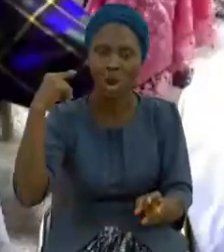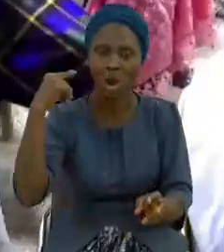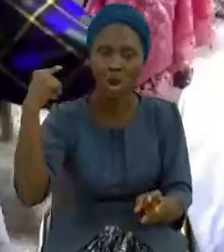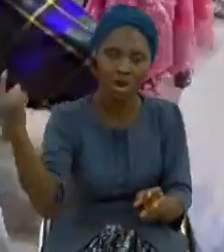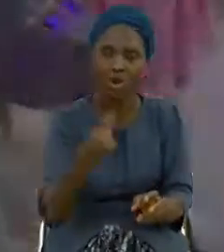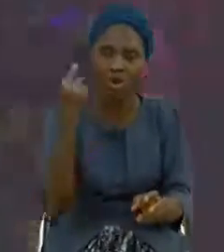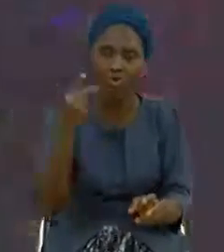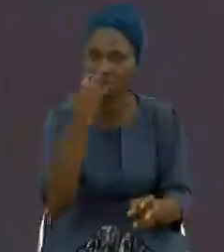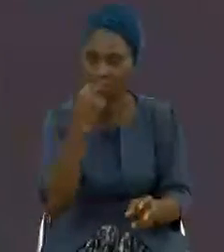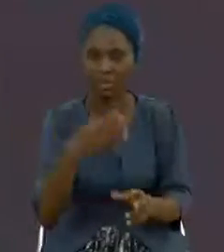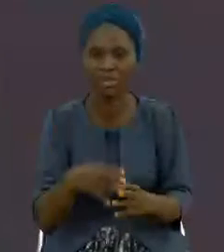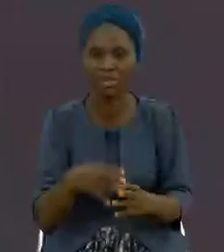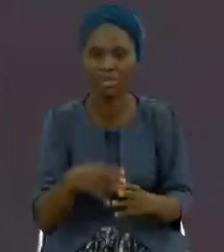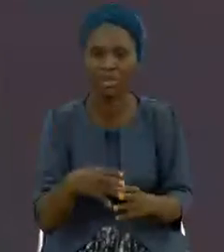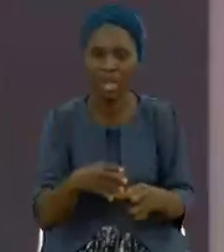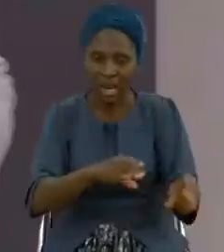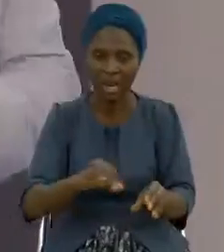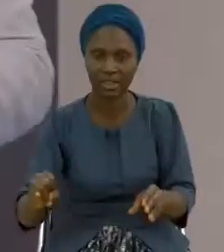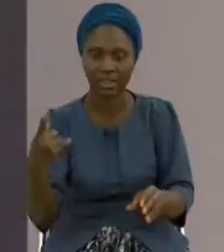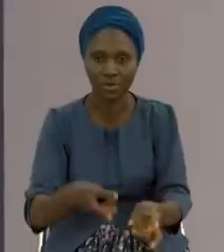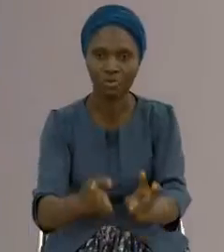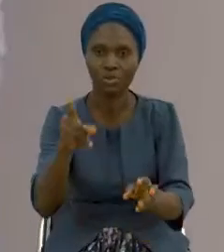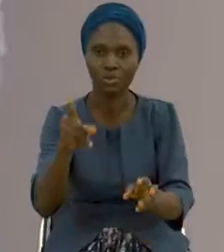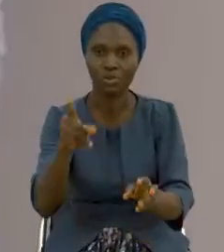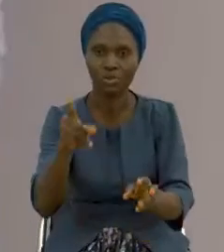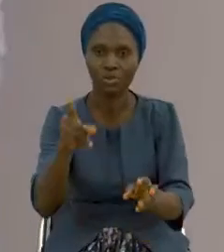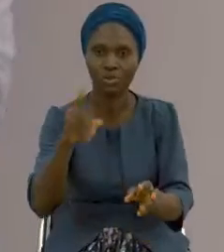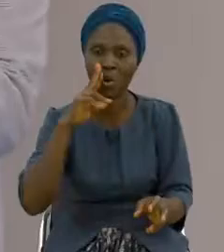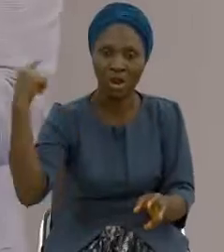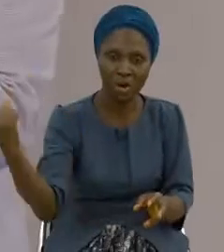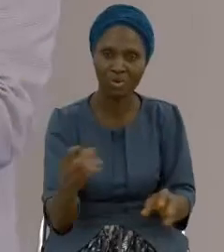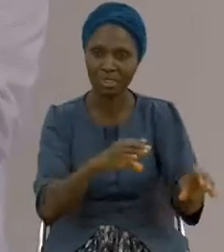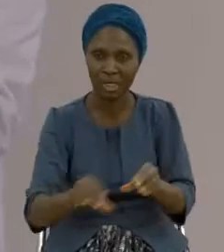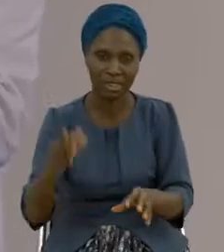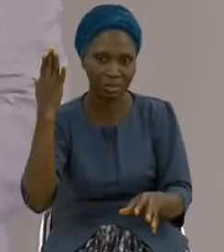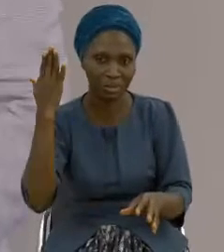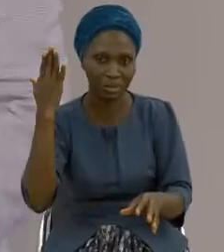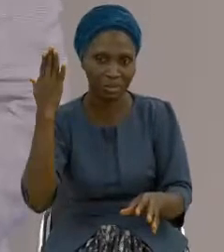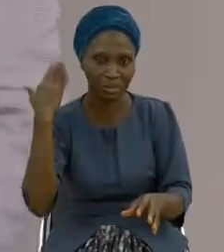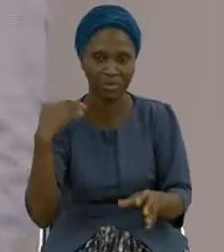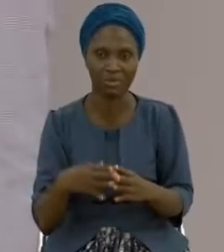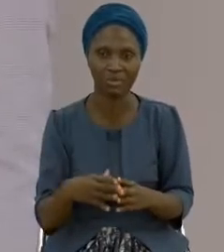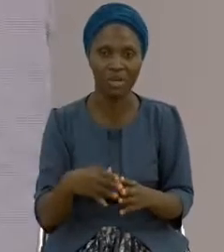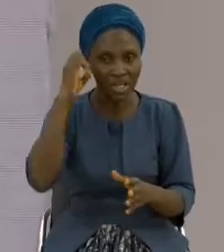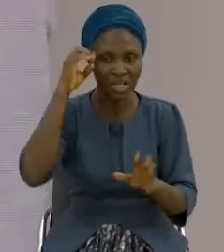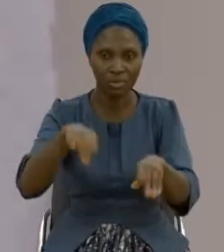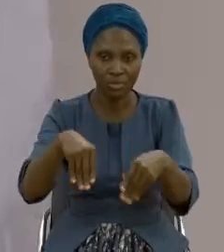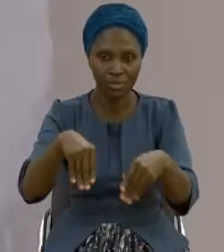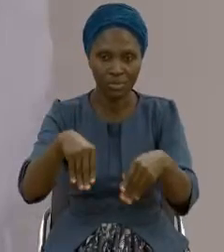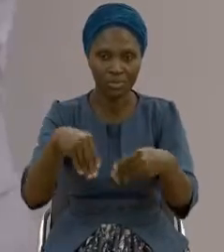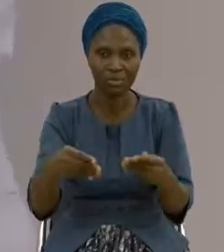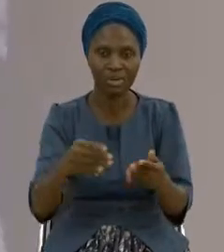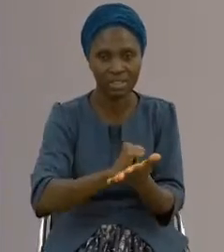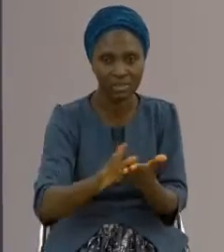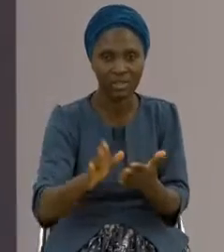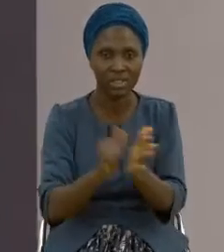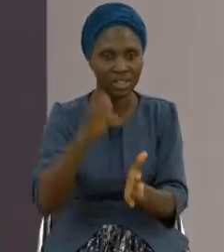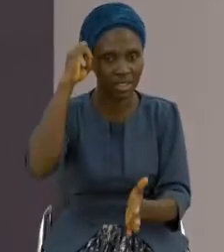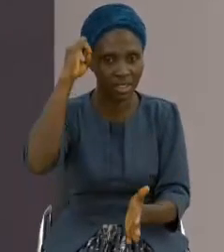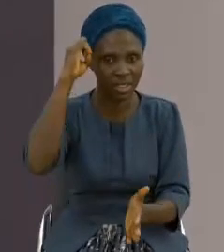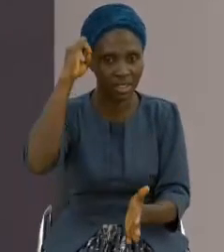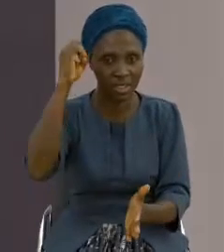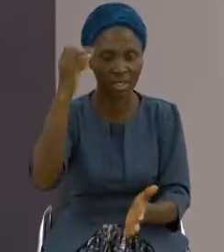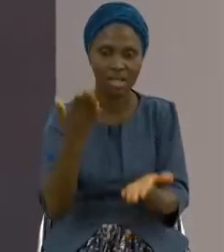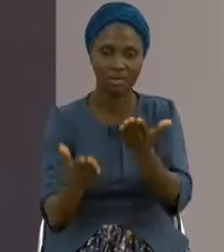provided sanctification that he might present the church unto himself, A